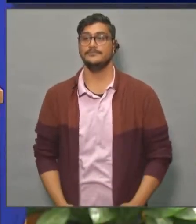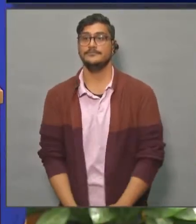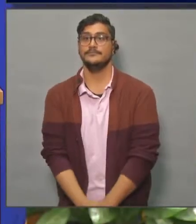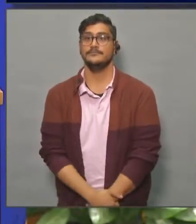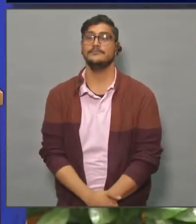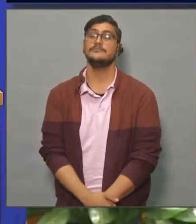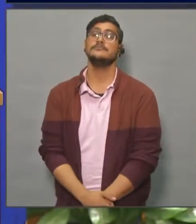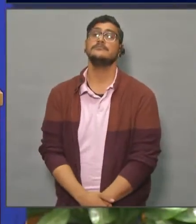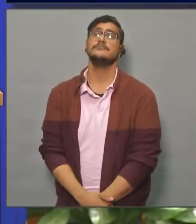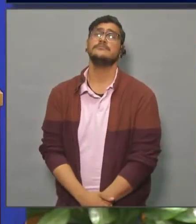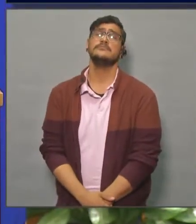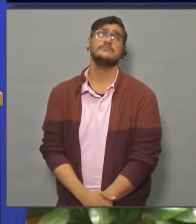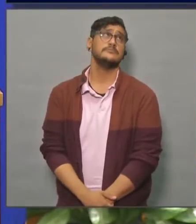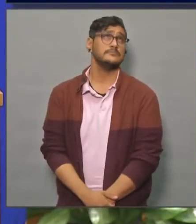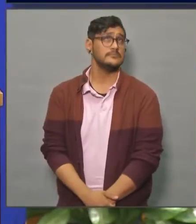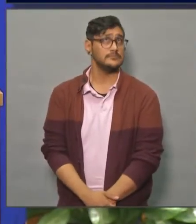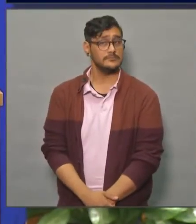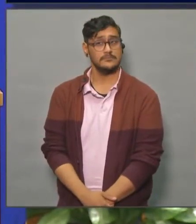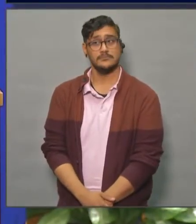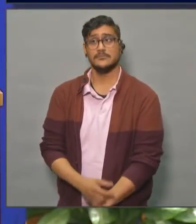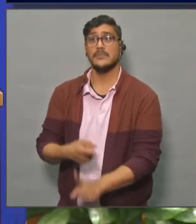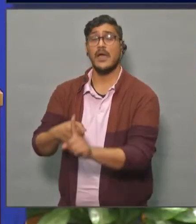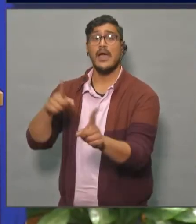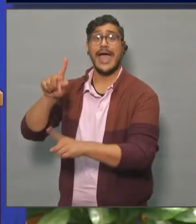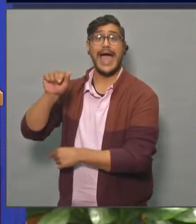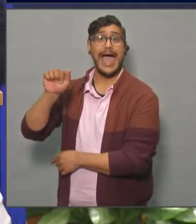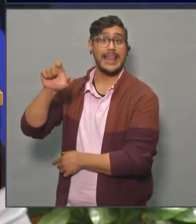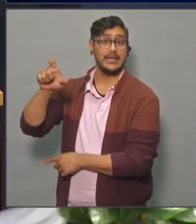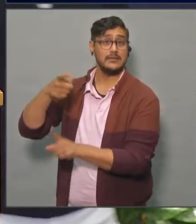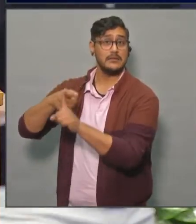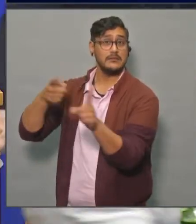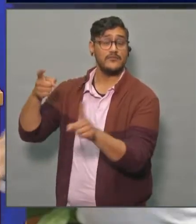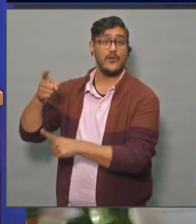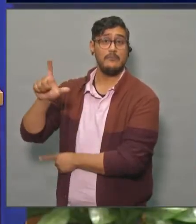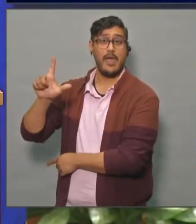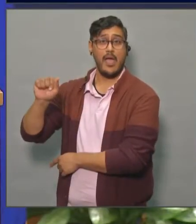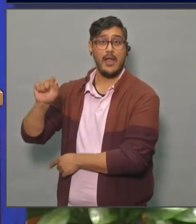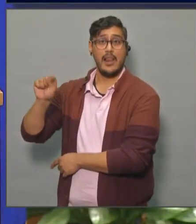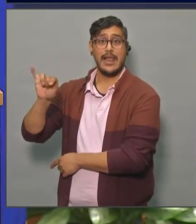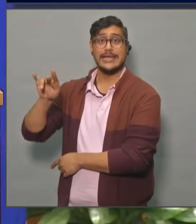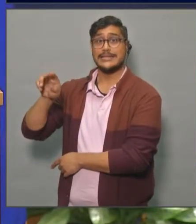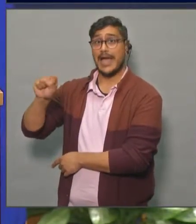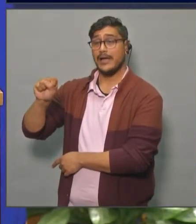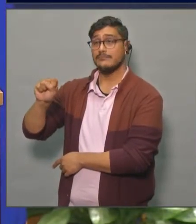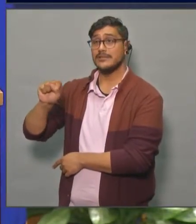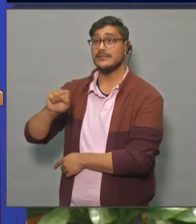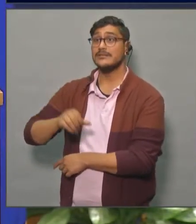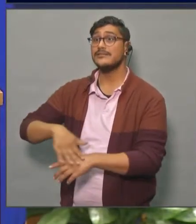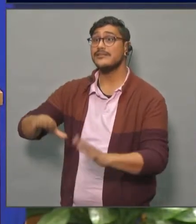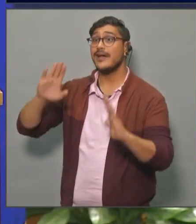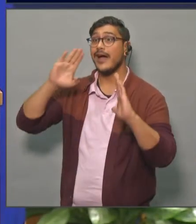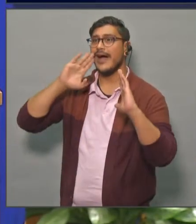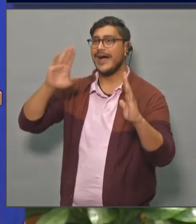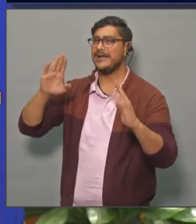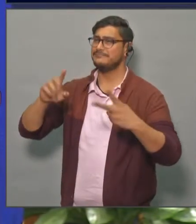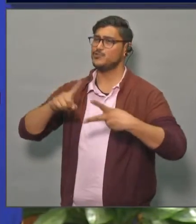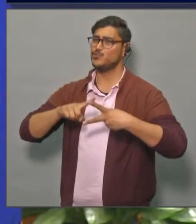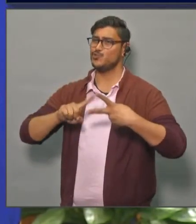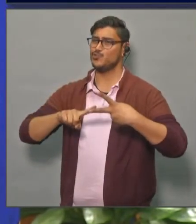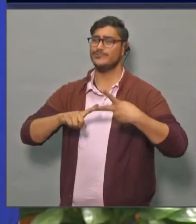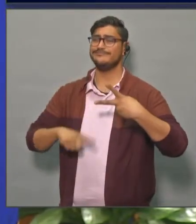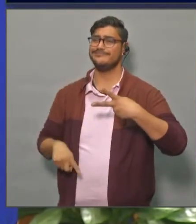And we have a question from the line of Alex Wigglesworth with LA Times. Please go ahead. Hi, thank you. I actually have two